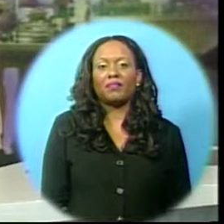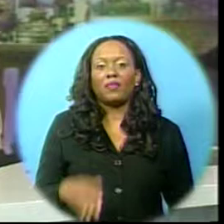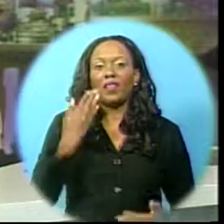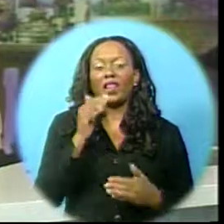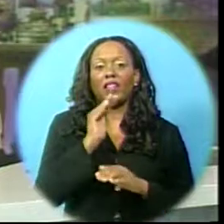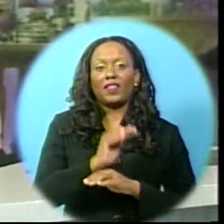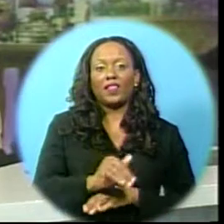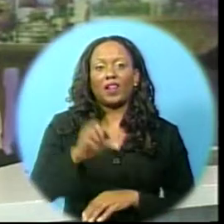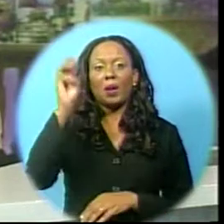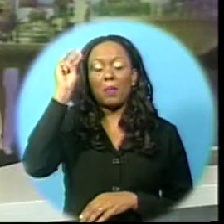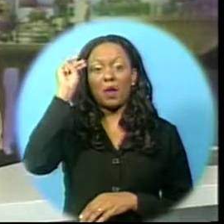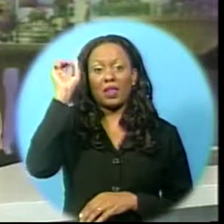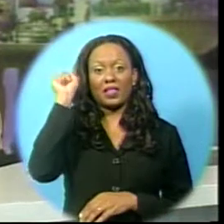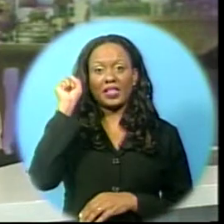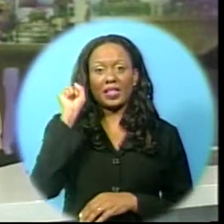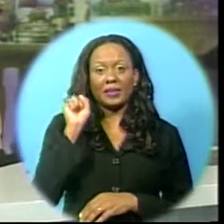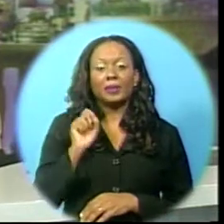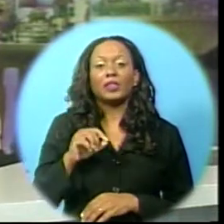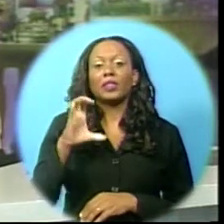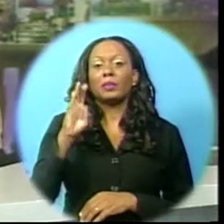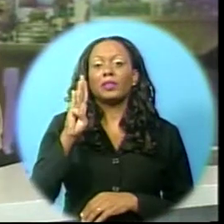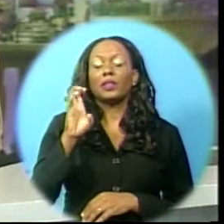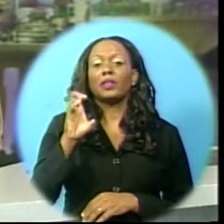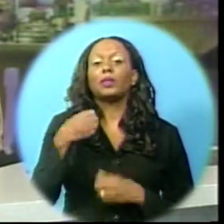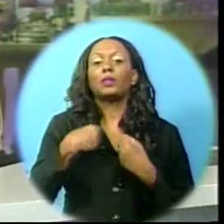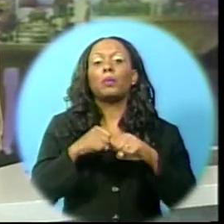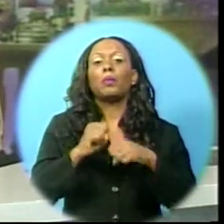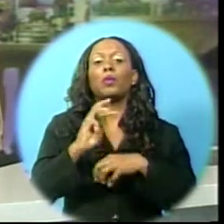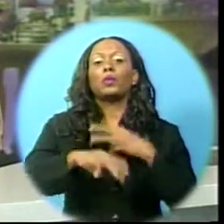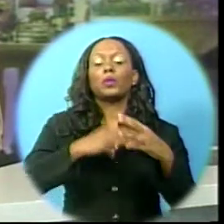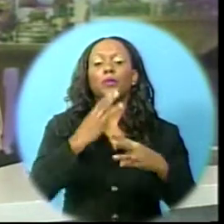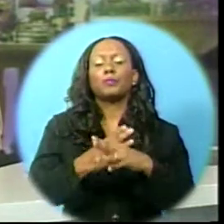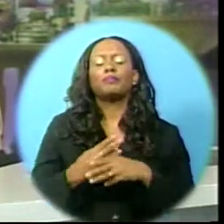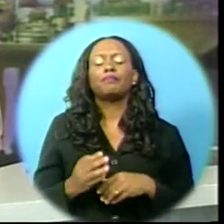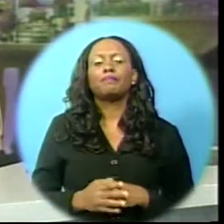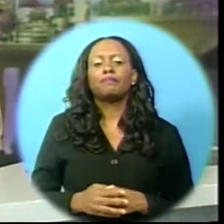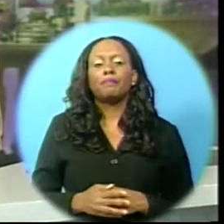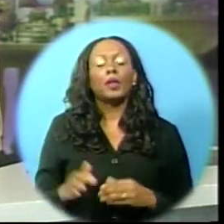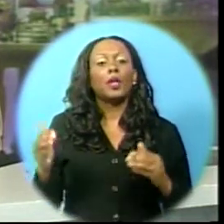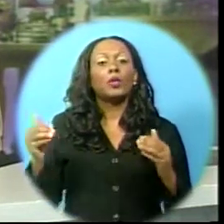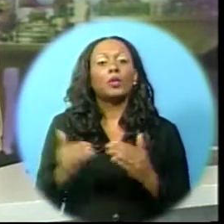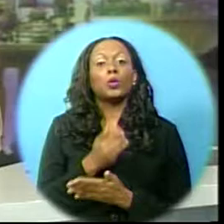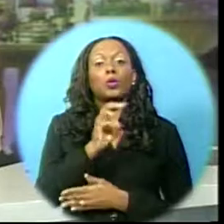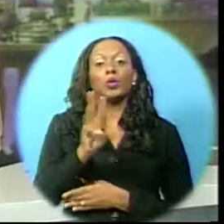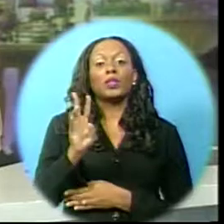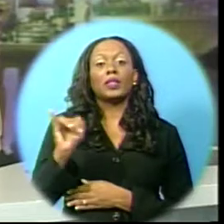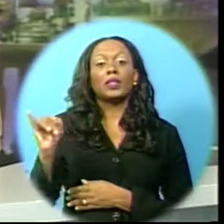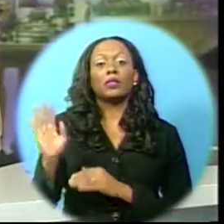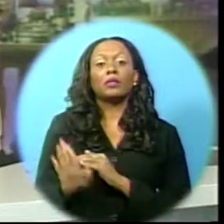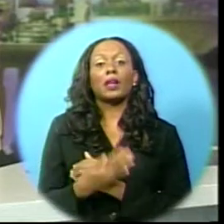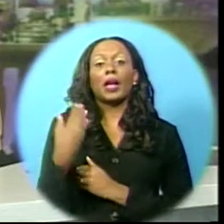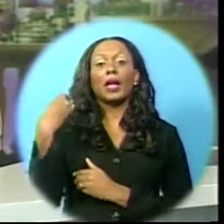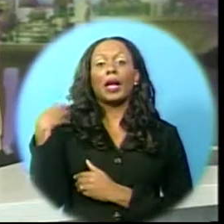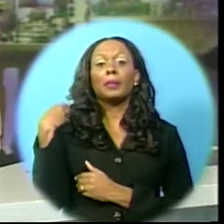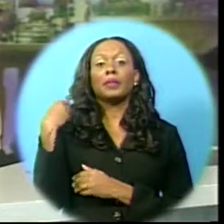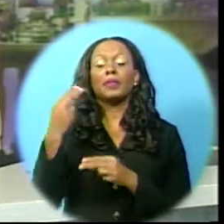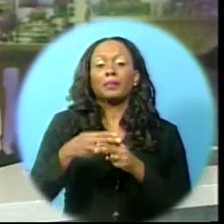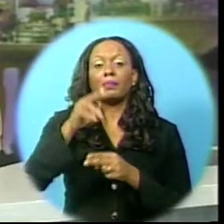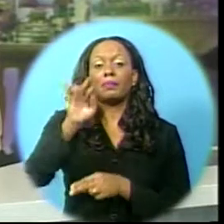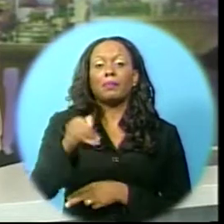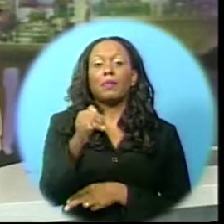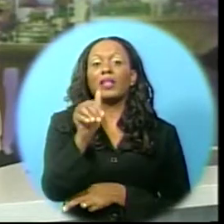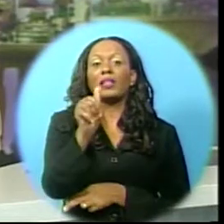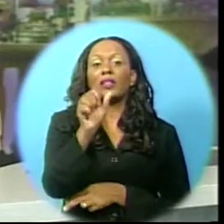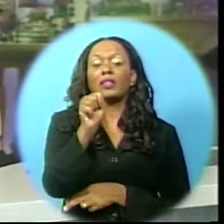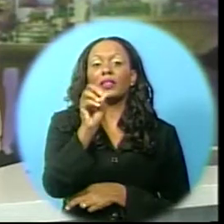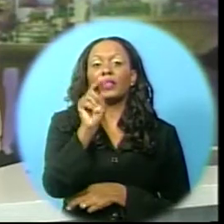Good evening, I am Mark Seal of the CBC Sports World. Newly appointed West Indies cricket captain Jason Holder says he's ready